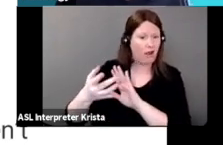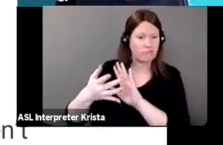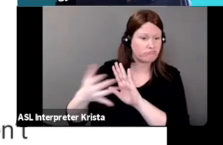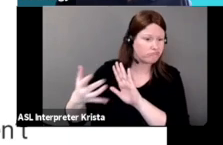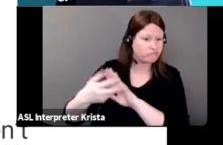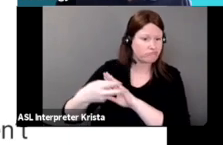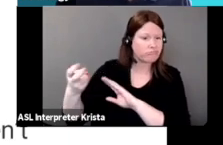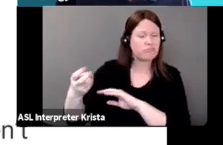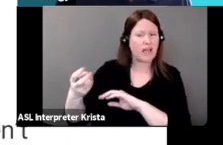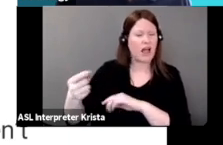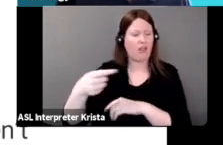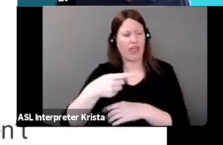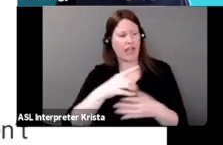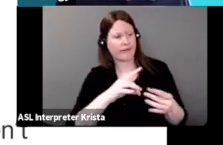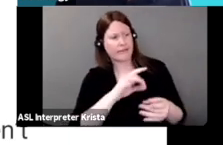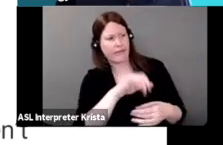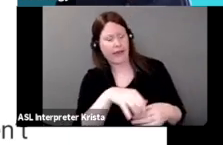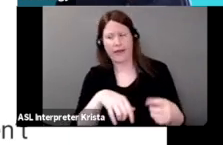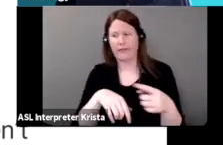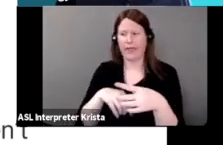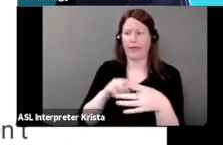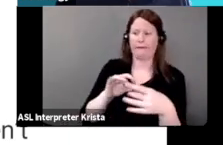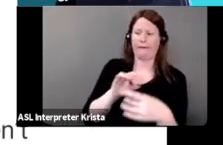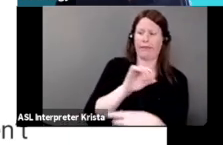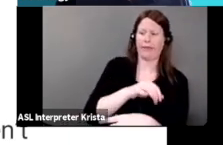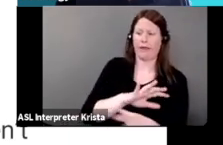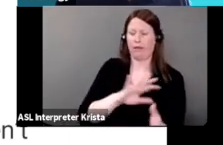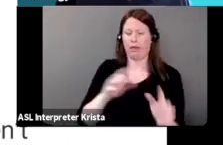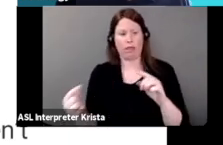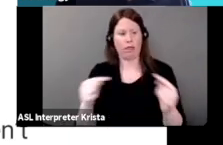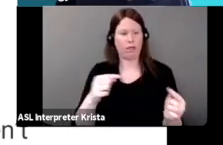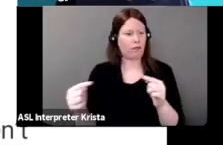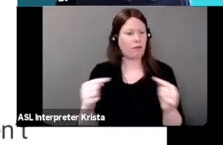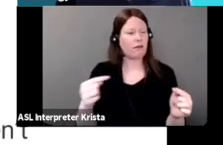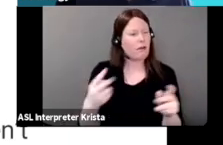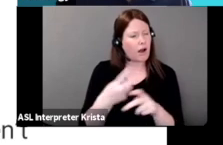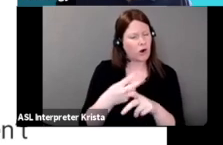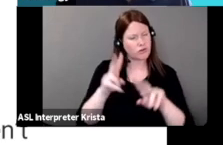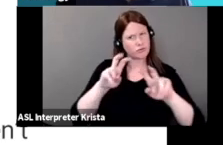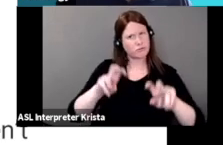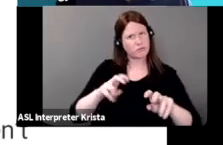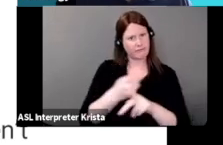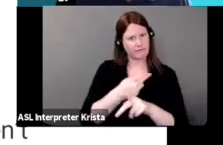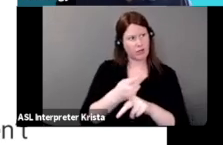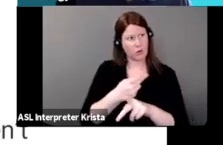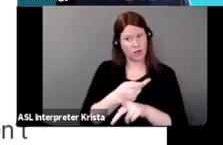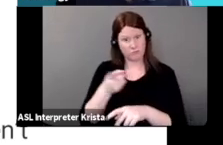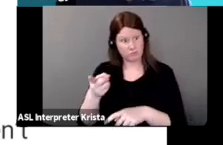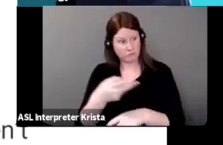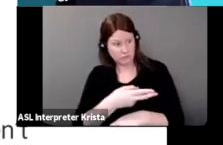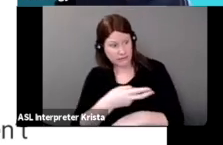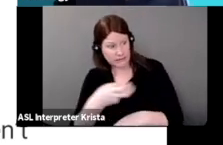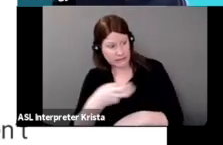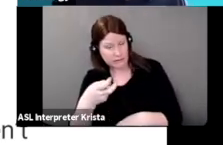said, that person said kind of an argument, then that can be difficult to assess as to did someone steal this IP or